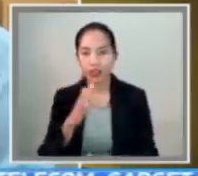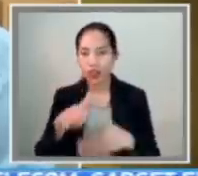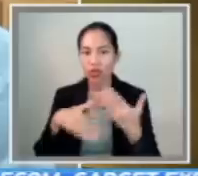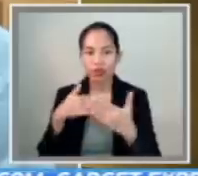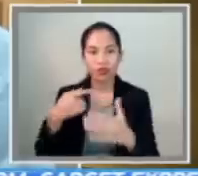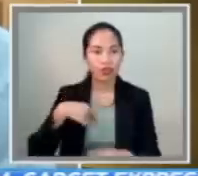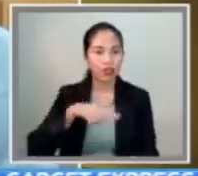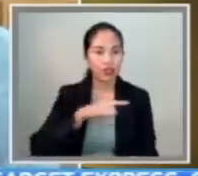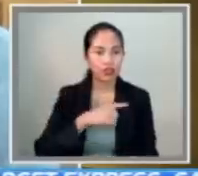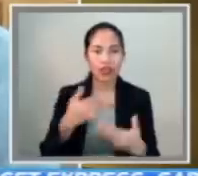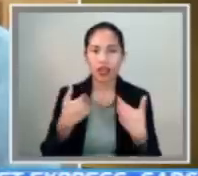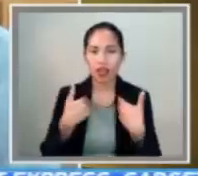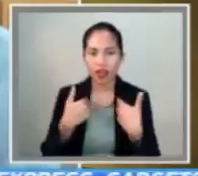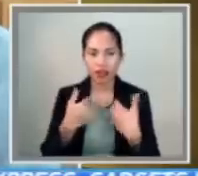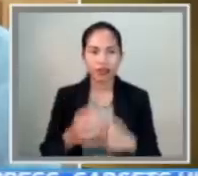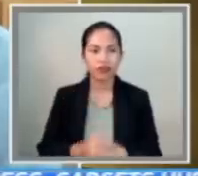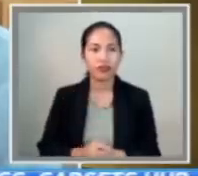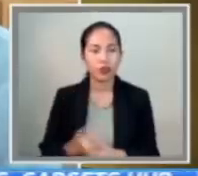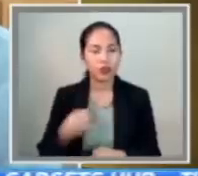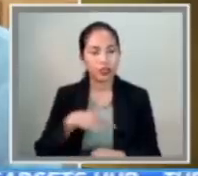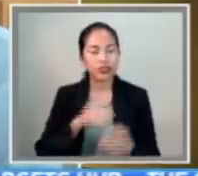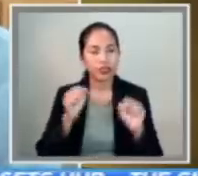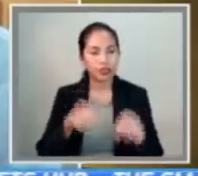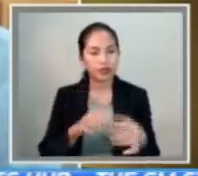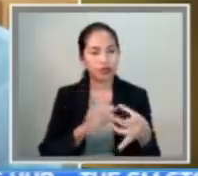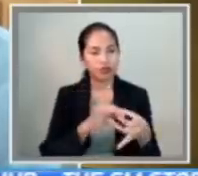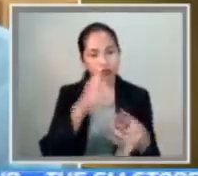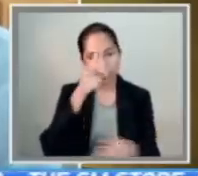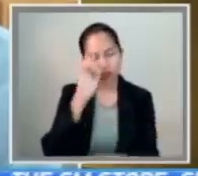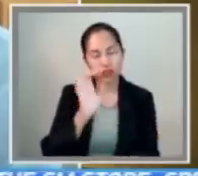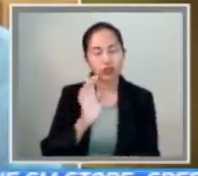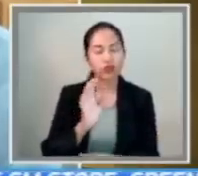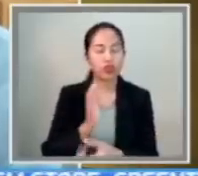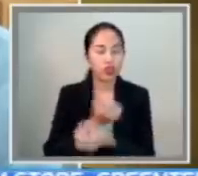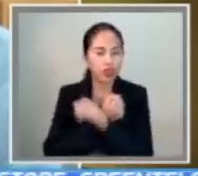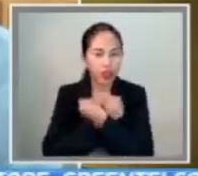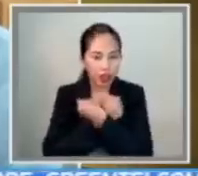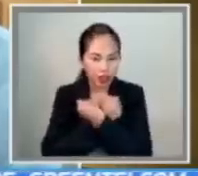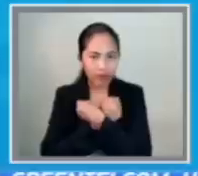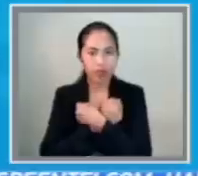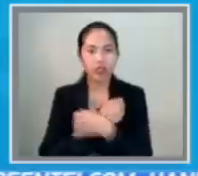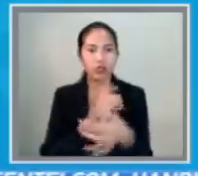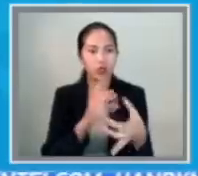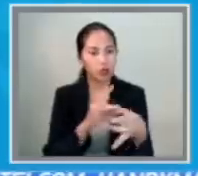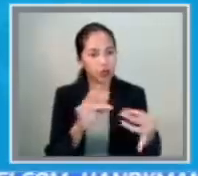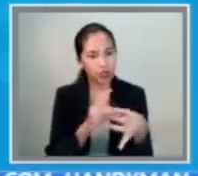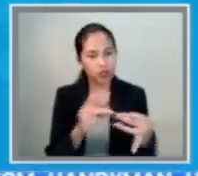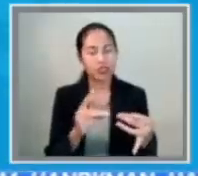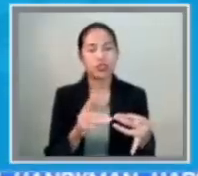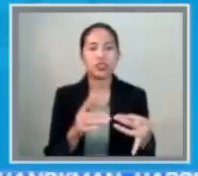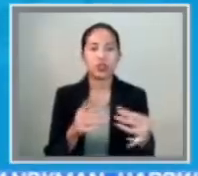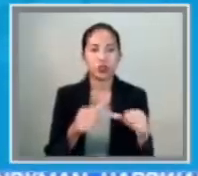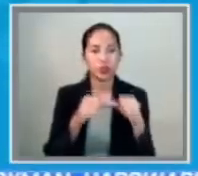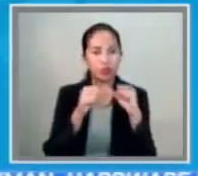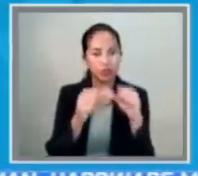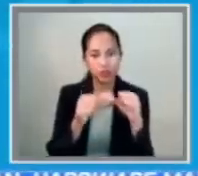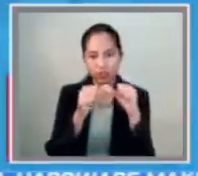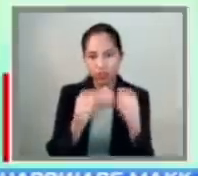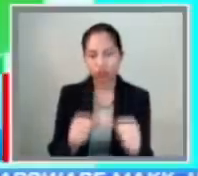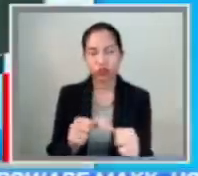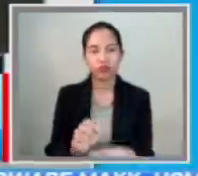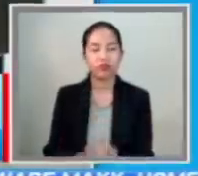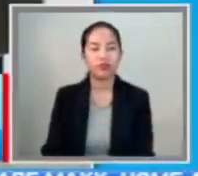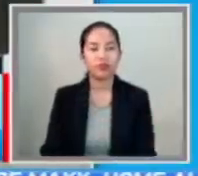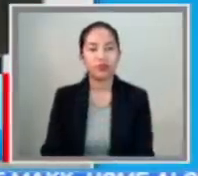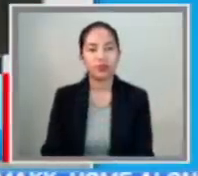to relate to. Because of your love that this stories was able to continue. Sa July 8, bibisita sa